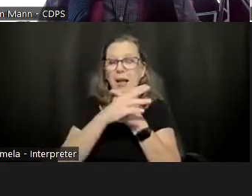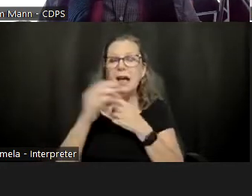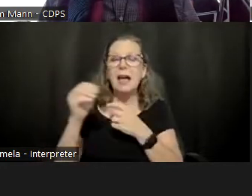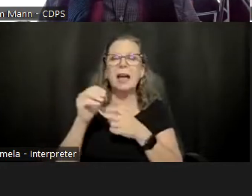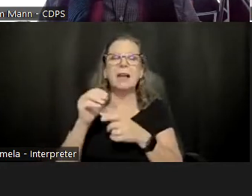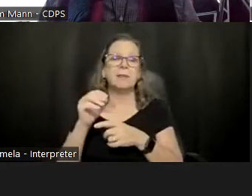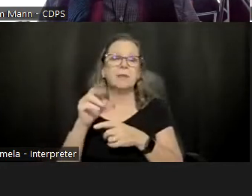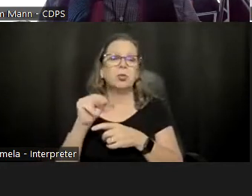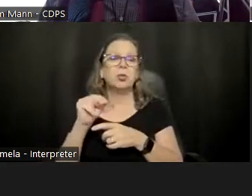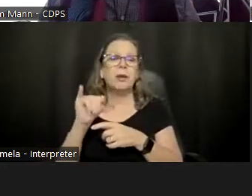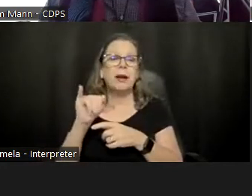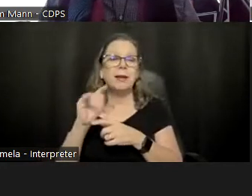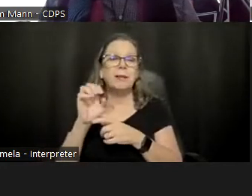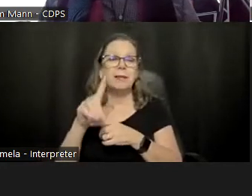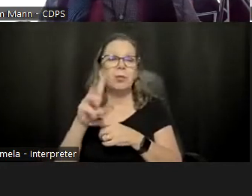United Way,